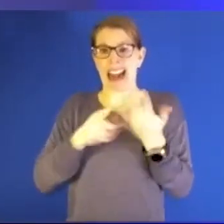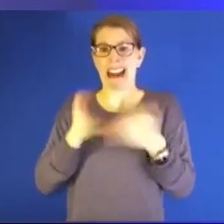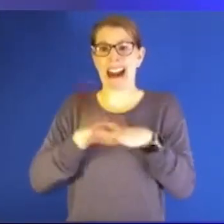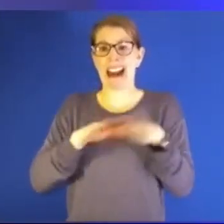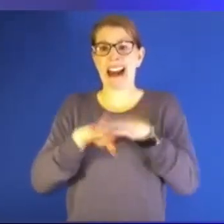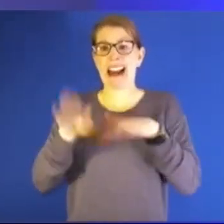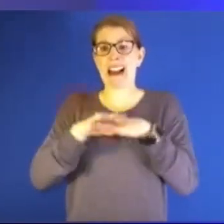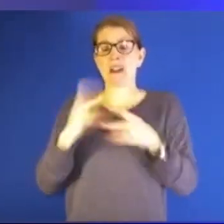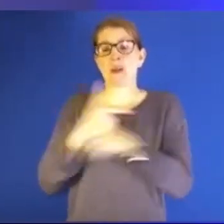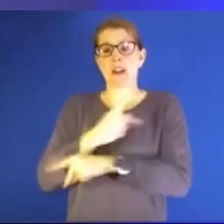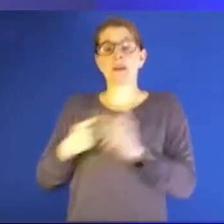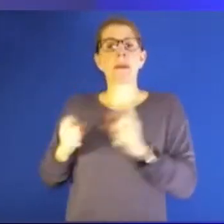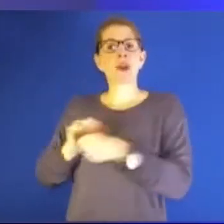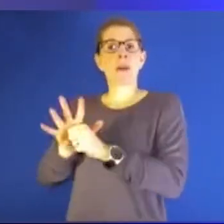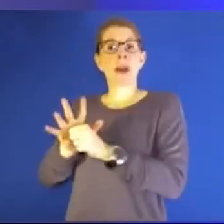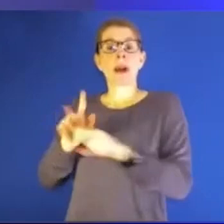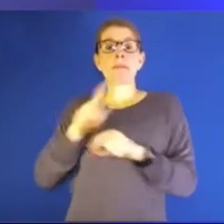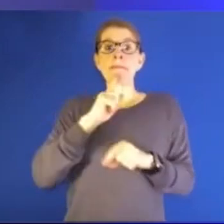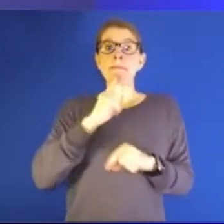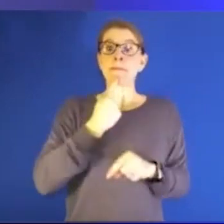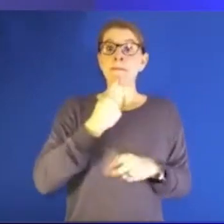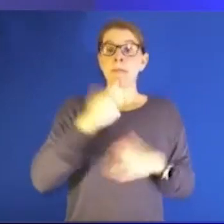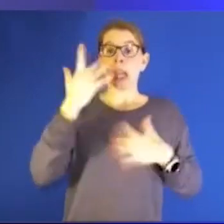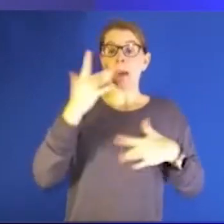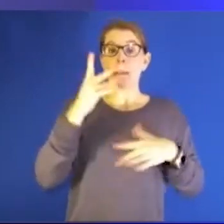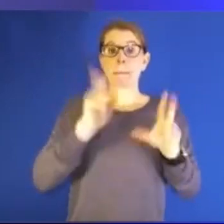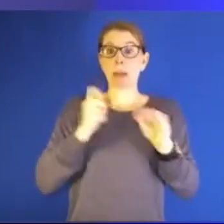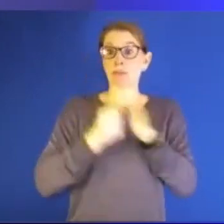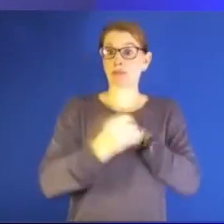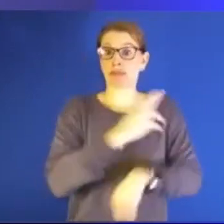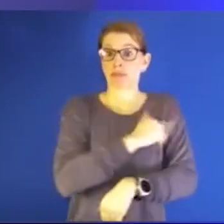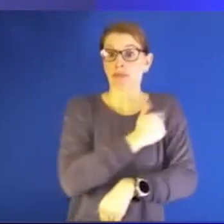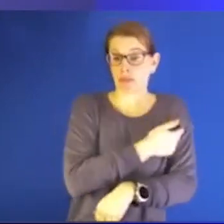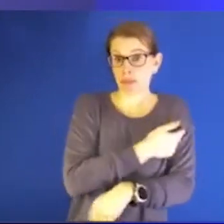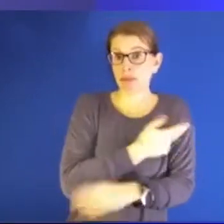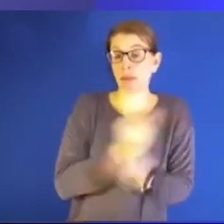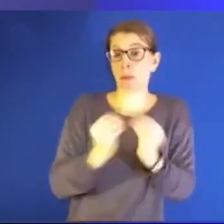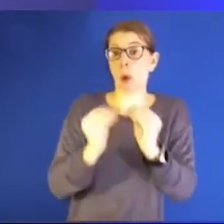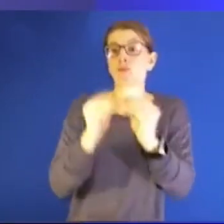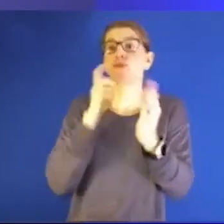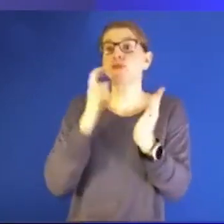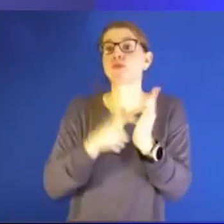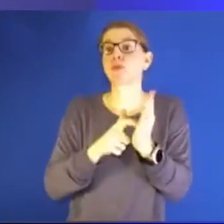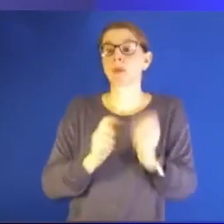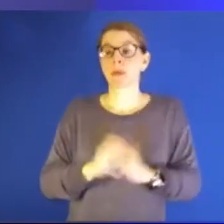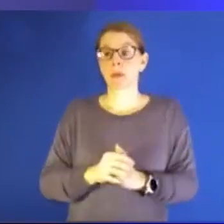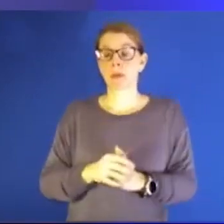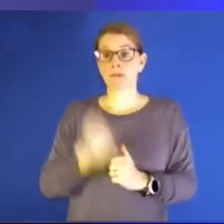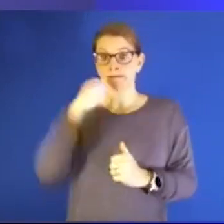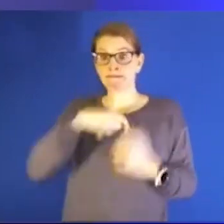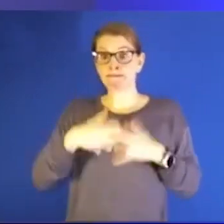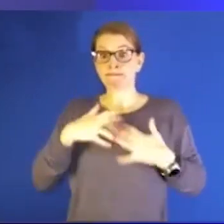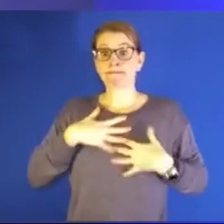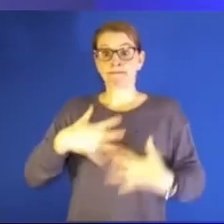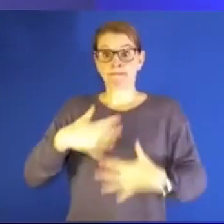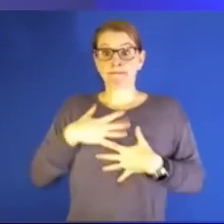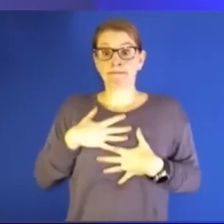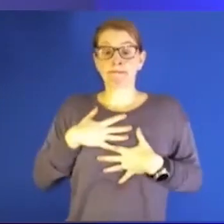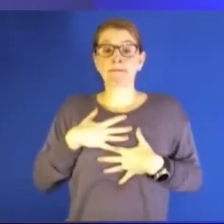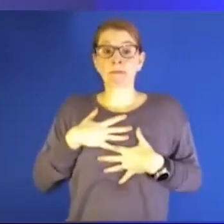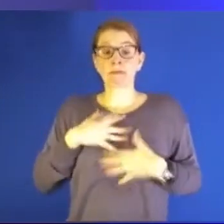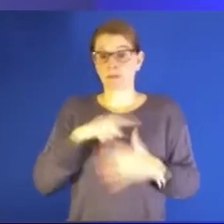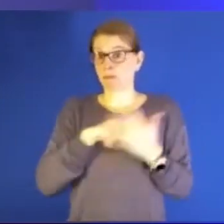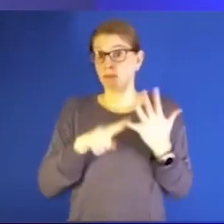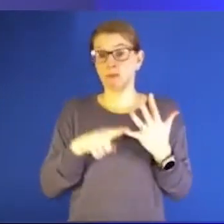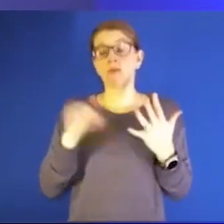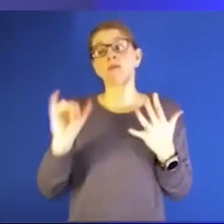seeing more critical illness. People are being in the hospital on ventilators and these sorts of things, which are also reasons